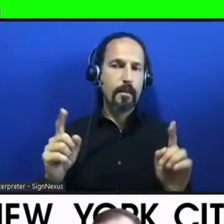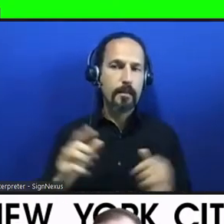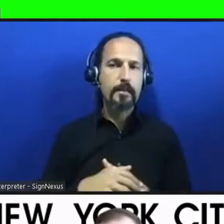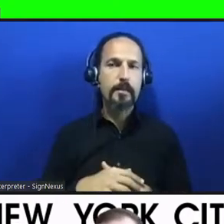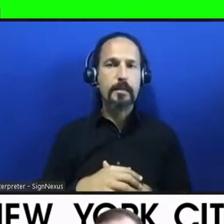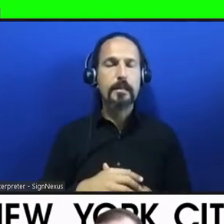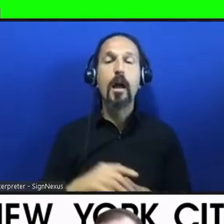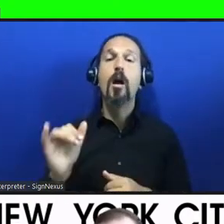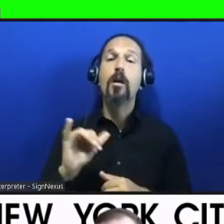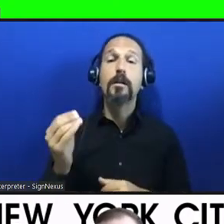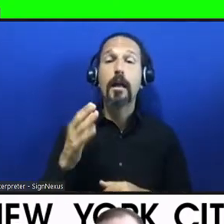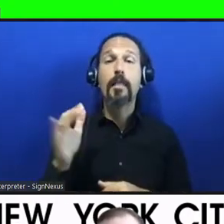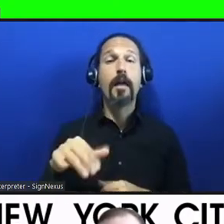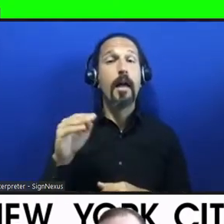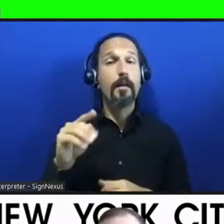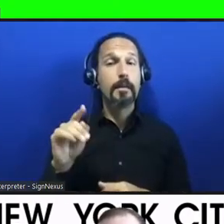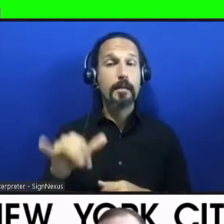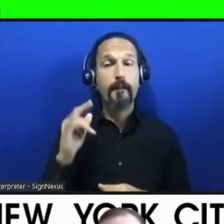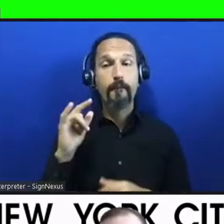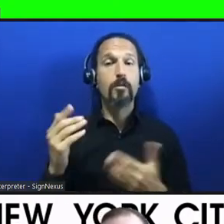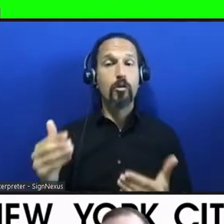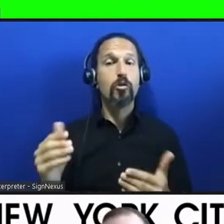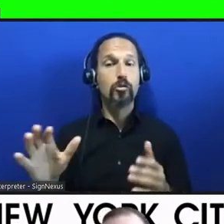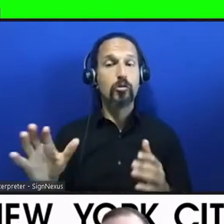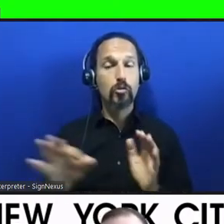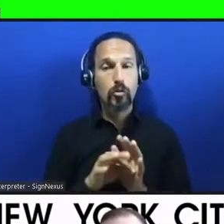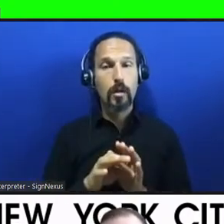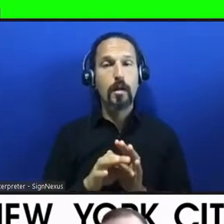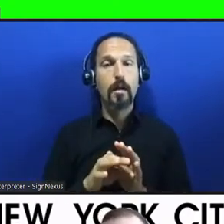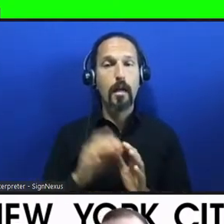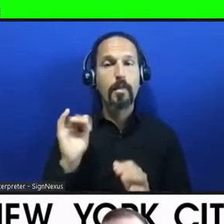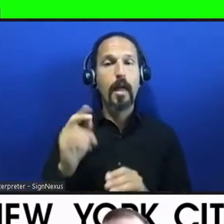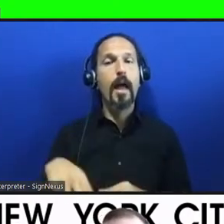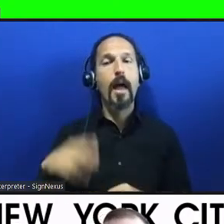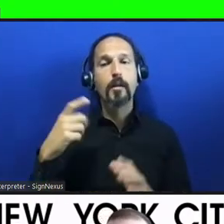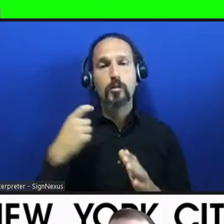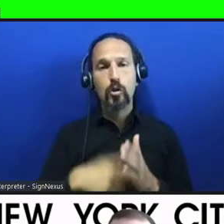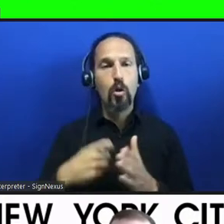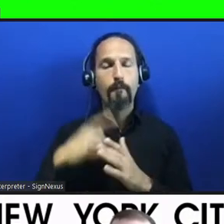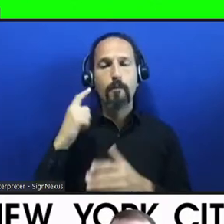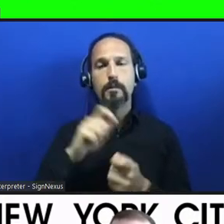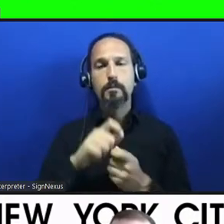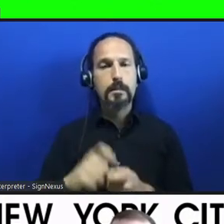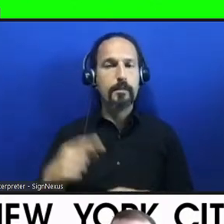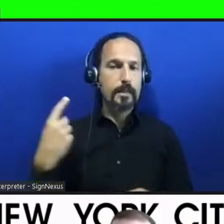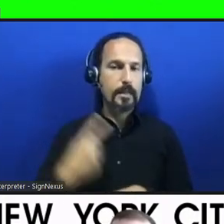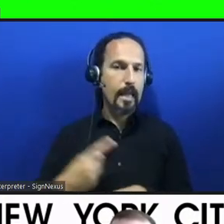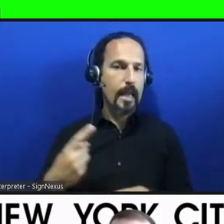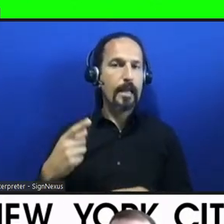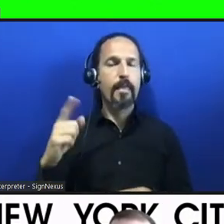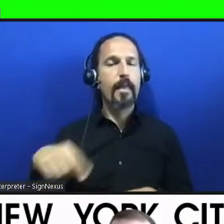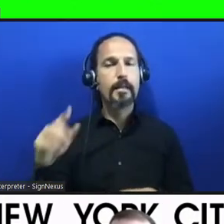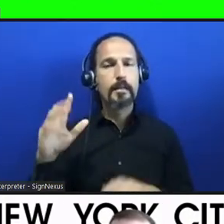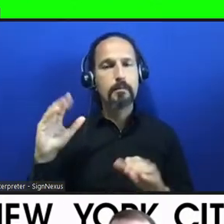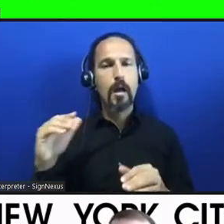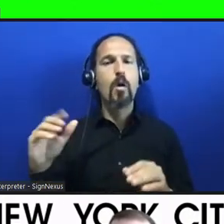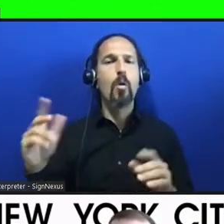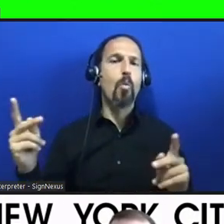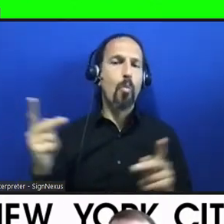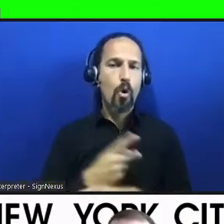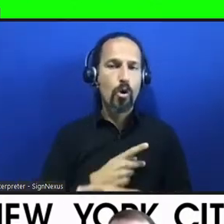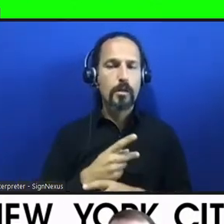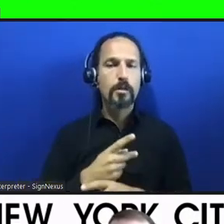indeed if the MTA chooses to impose higher Tools in specific days when congestion is expected to be worse